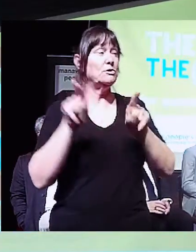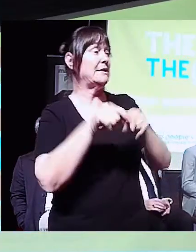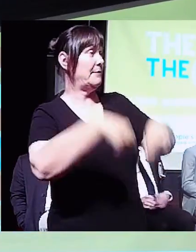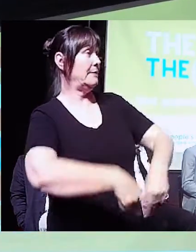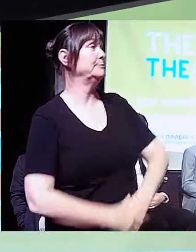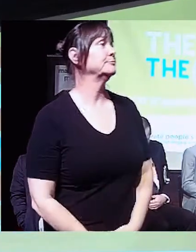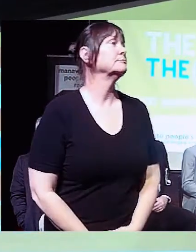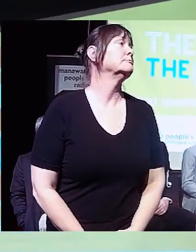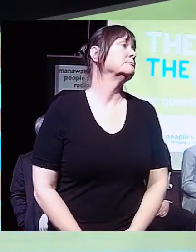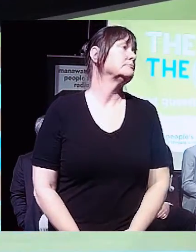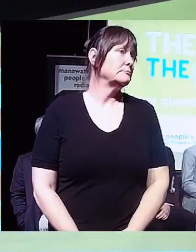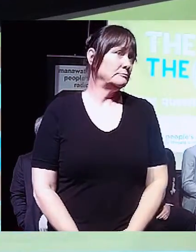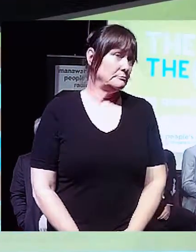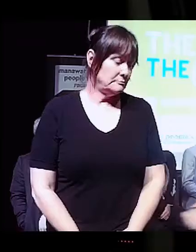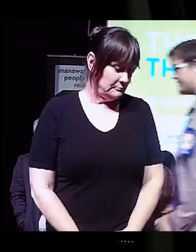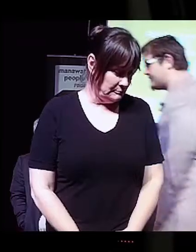Thank you.